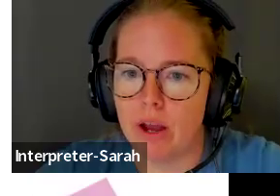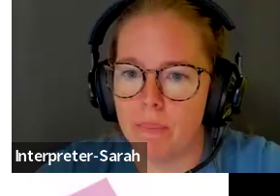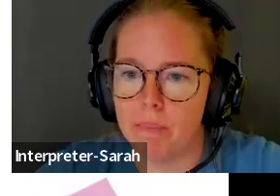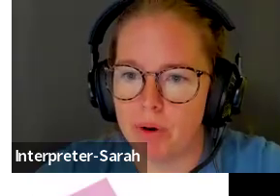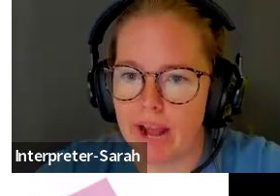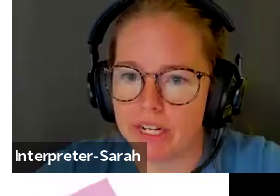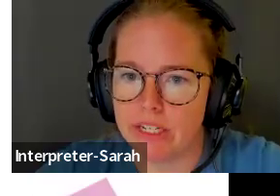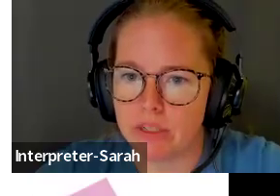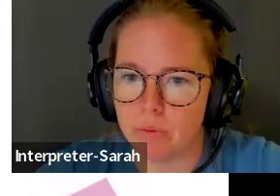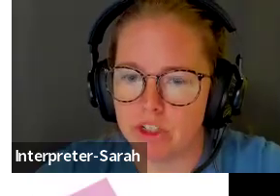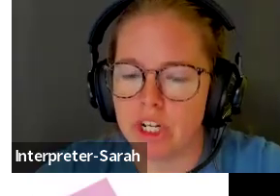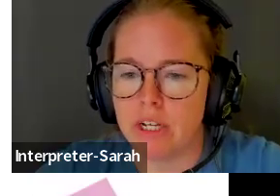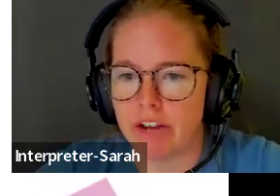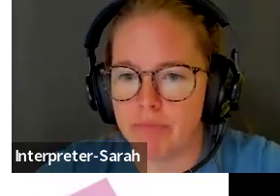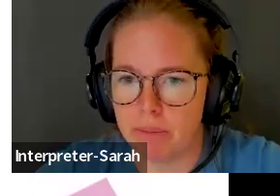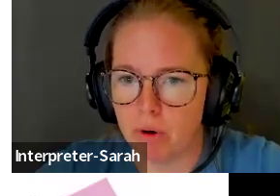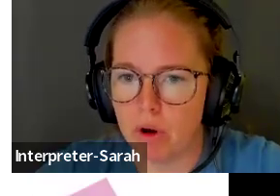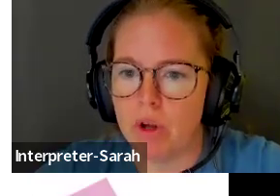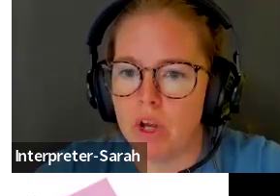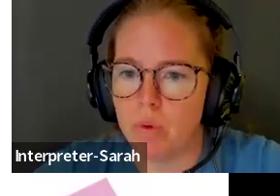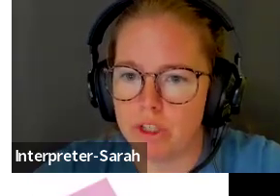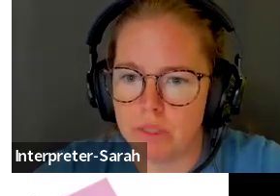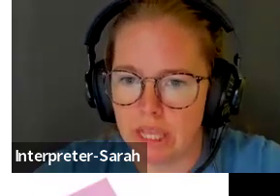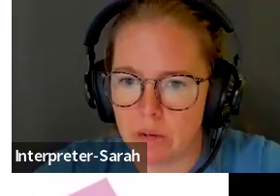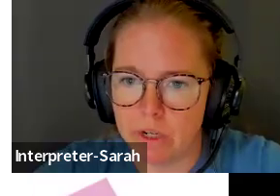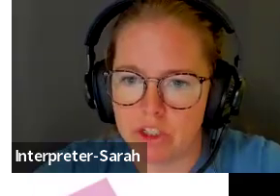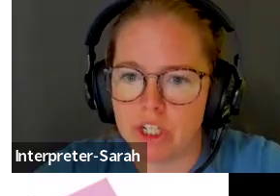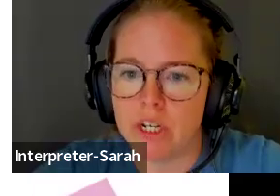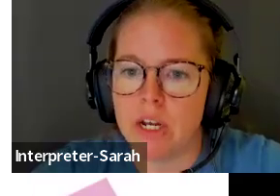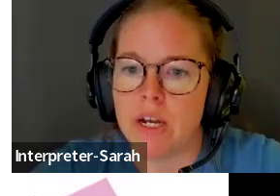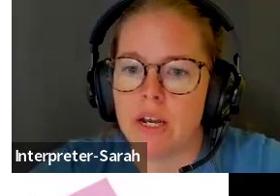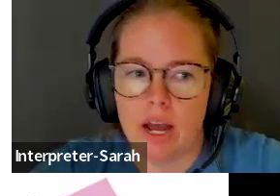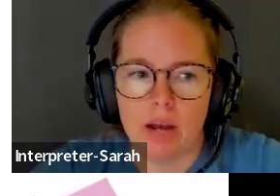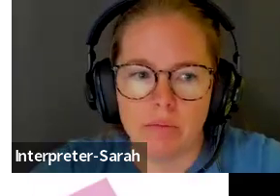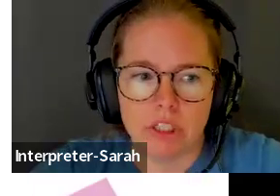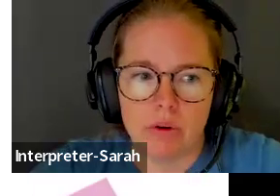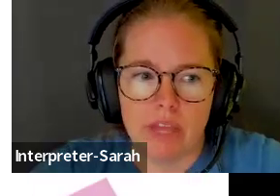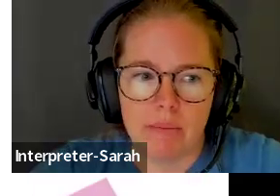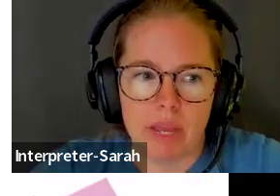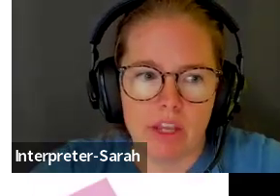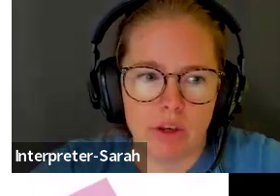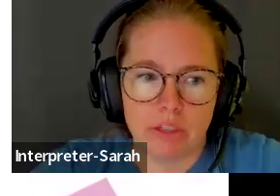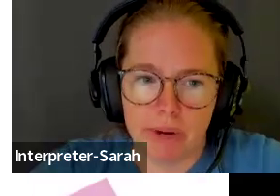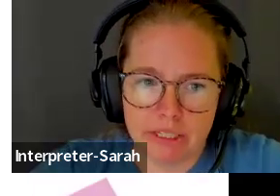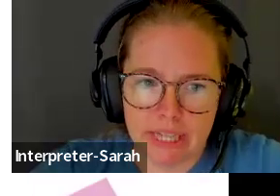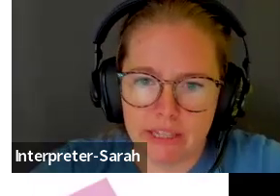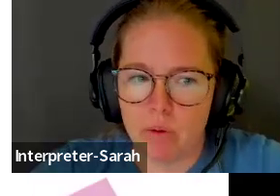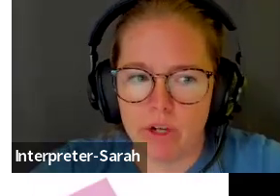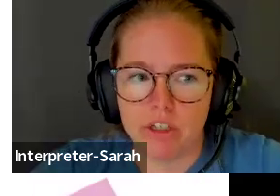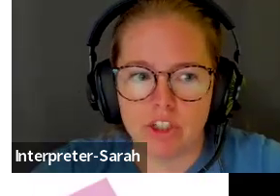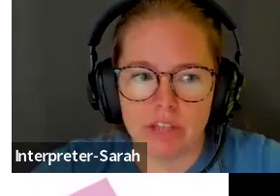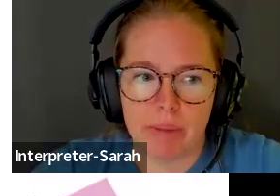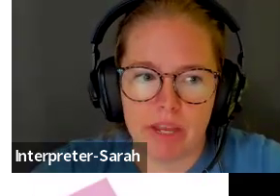of modalities in which deaf people will use language. So they may use American